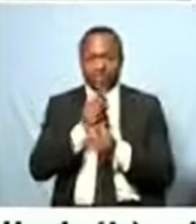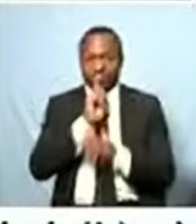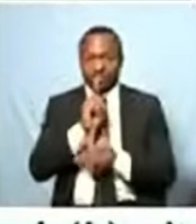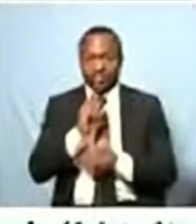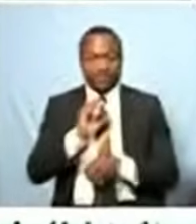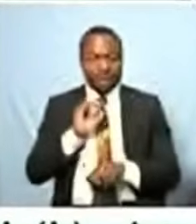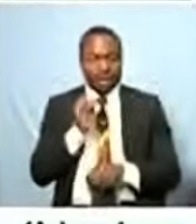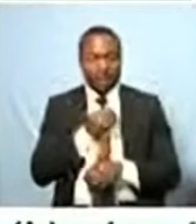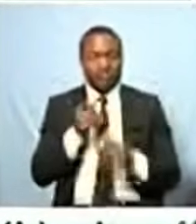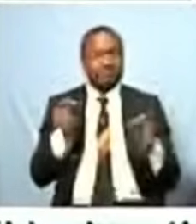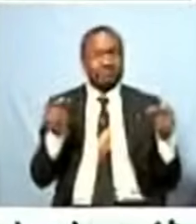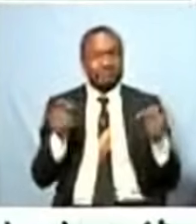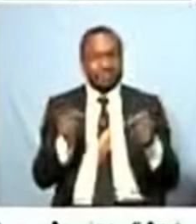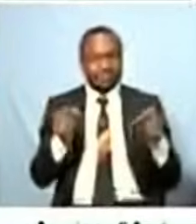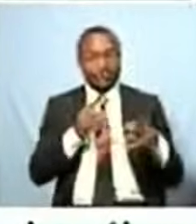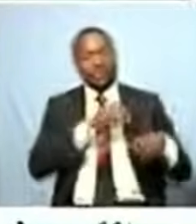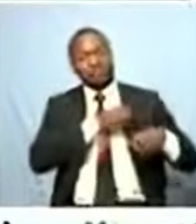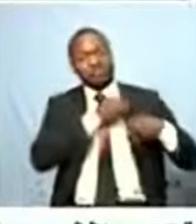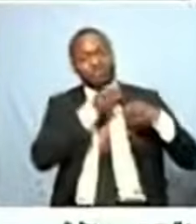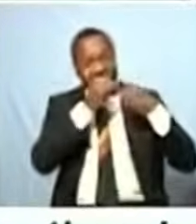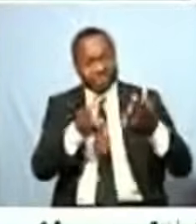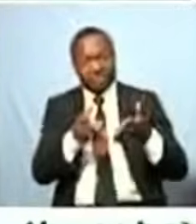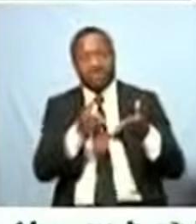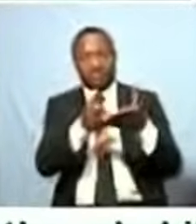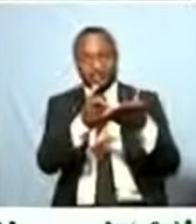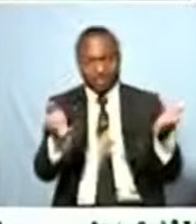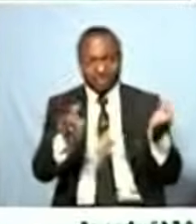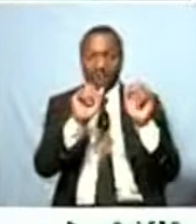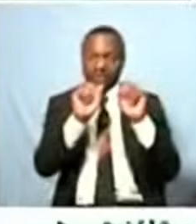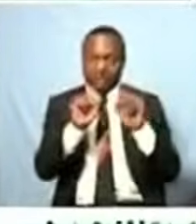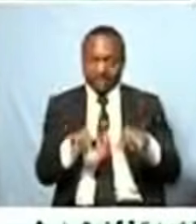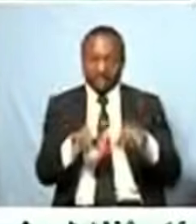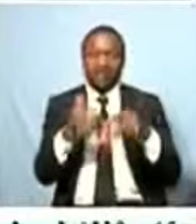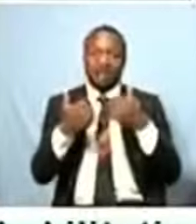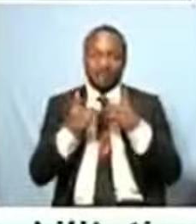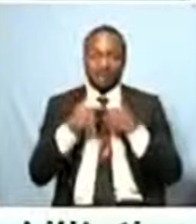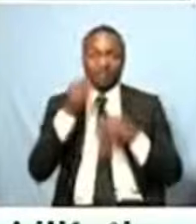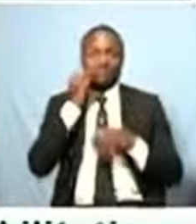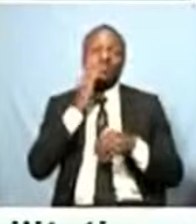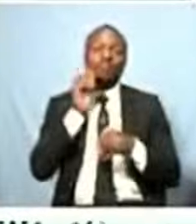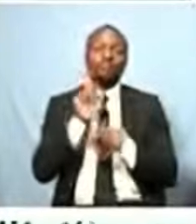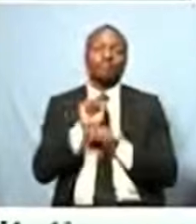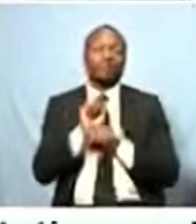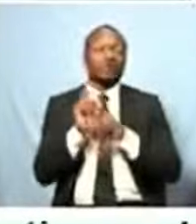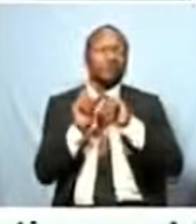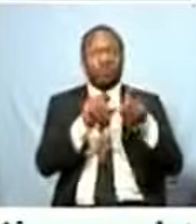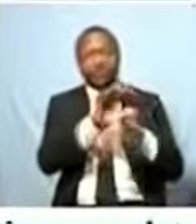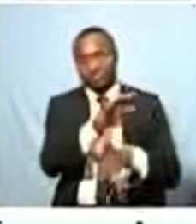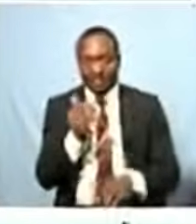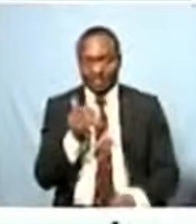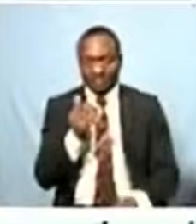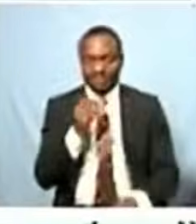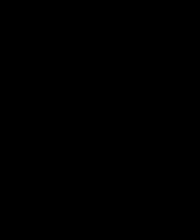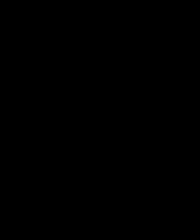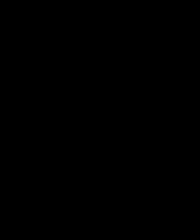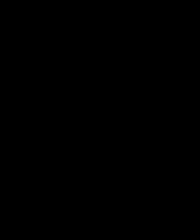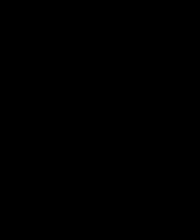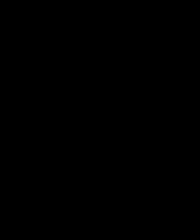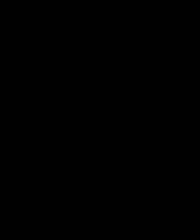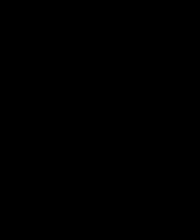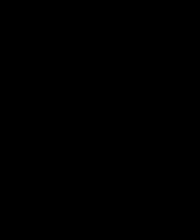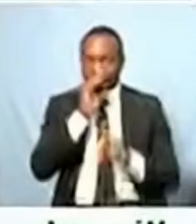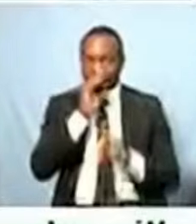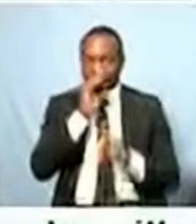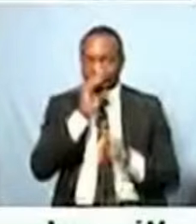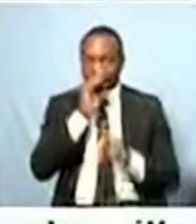our pain is really offloaded to you so that you can have homework when you go back. Madam Speaker,